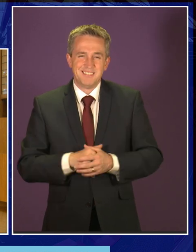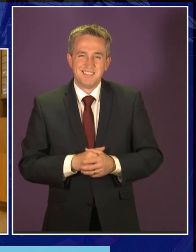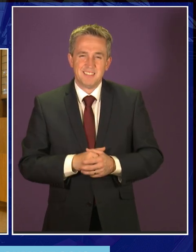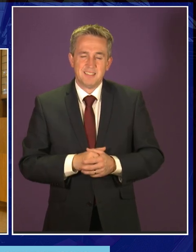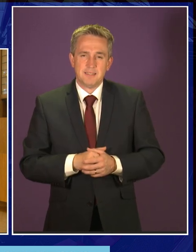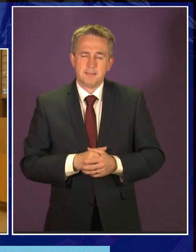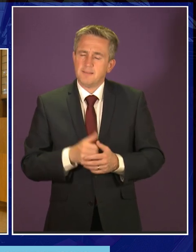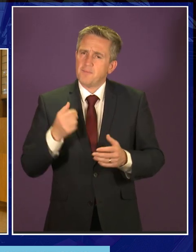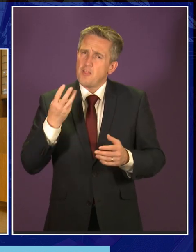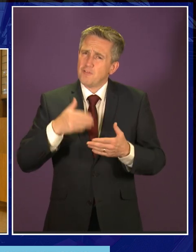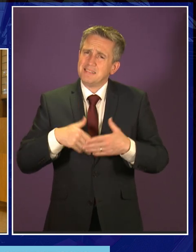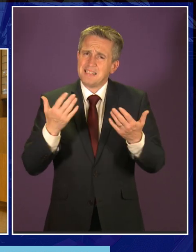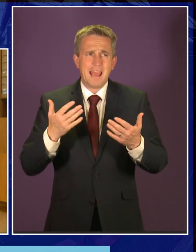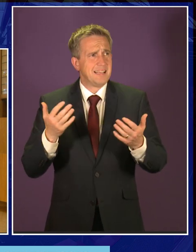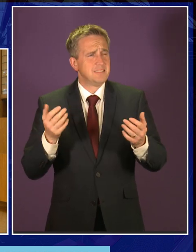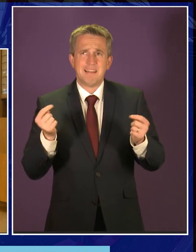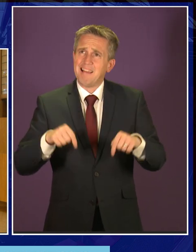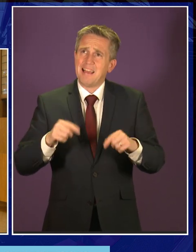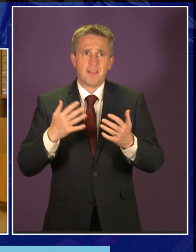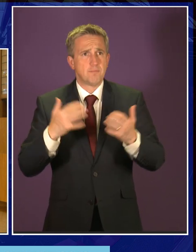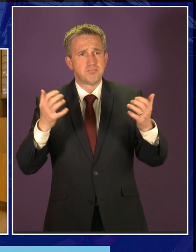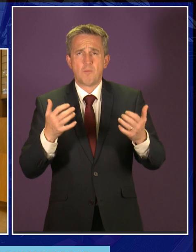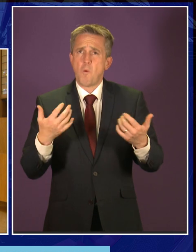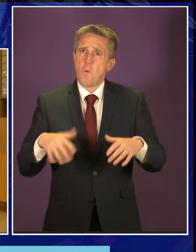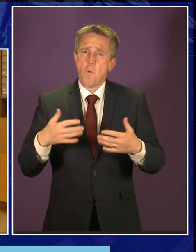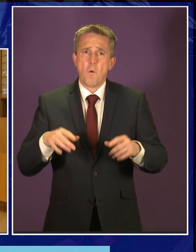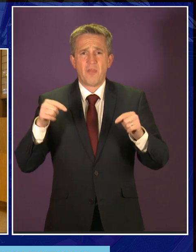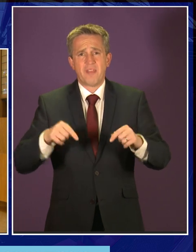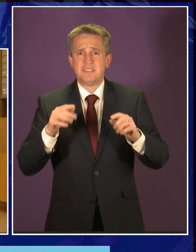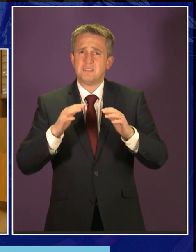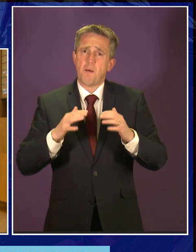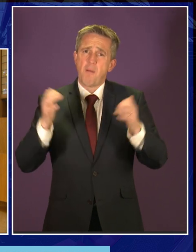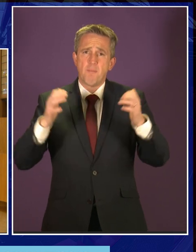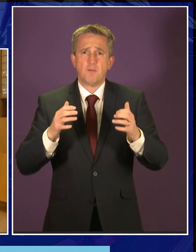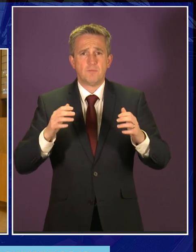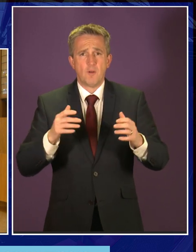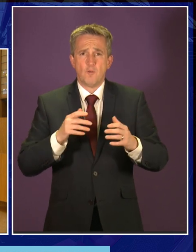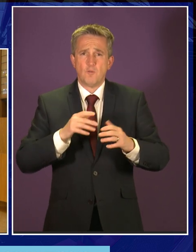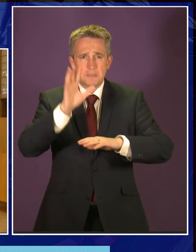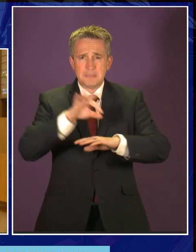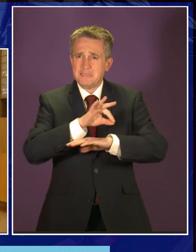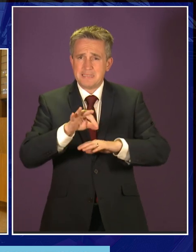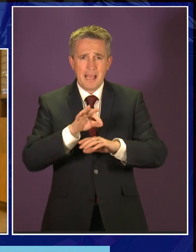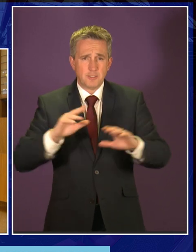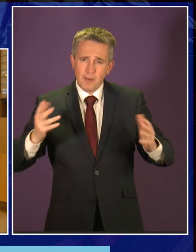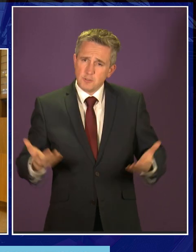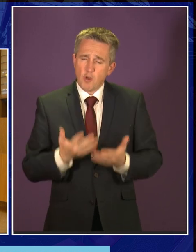to experience the summit in this chamber, which was intentionally designed to encourage dialogue and discourse among different